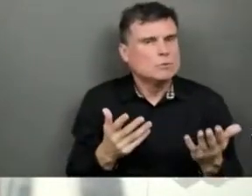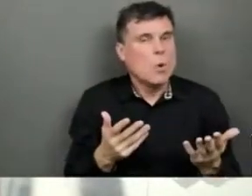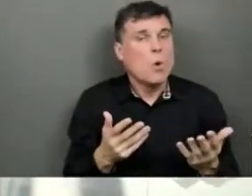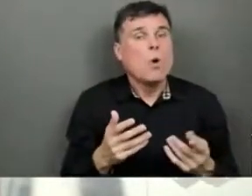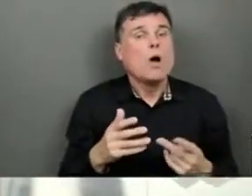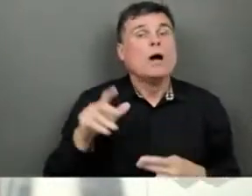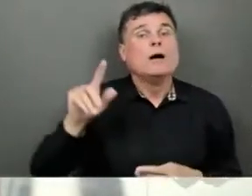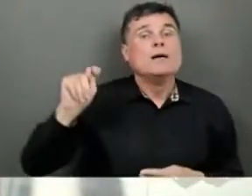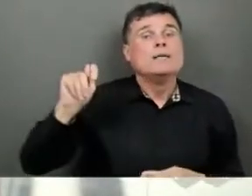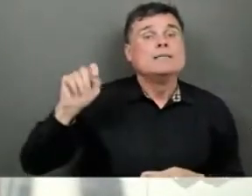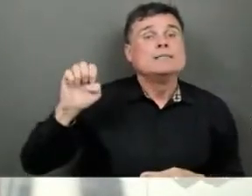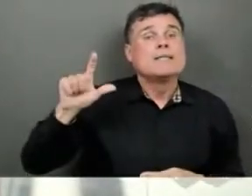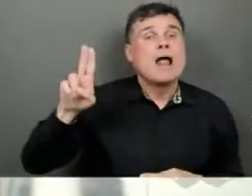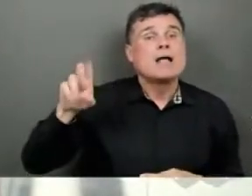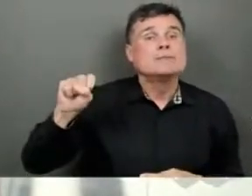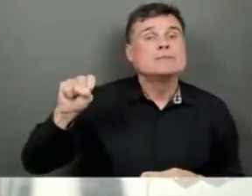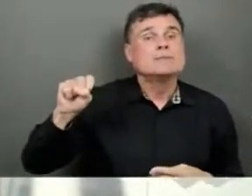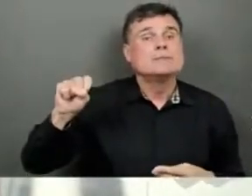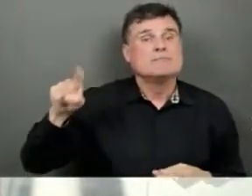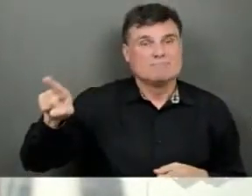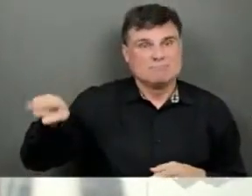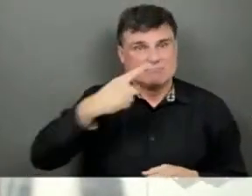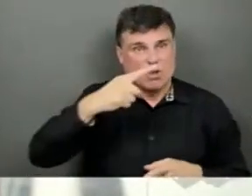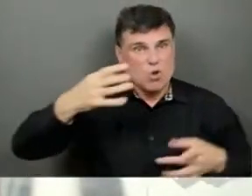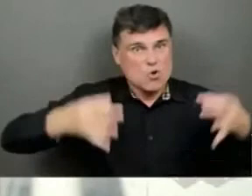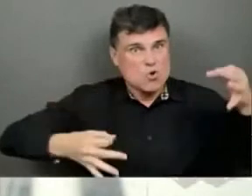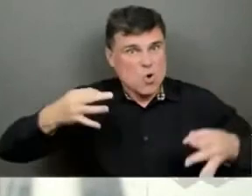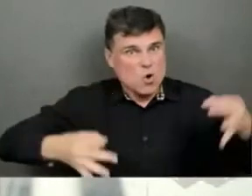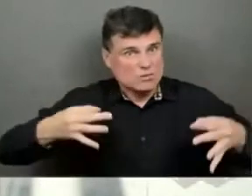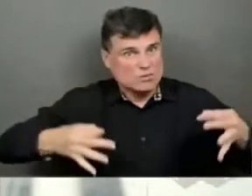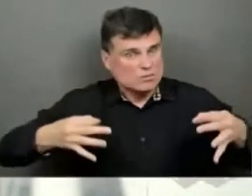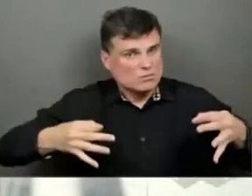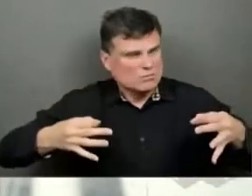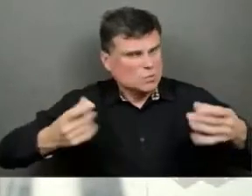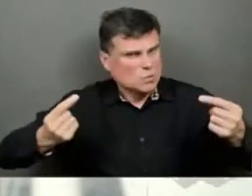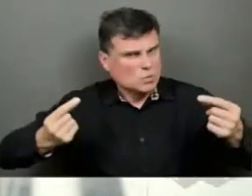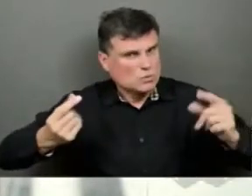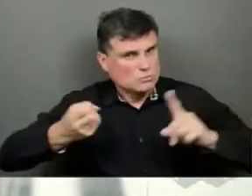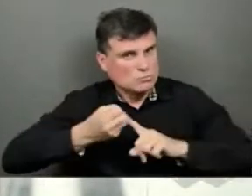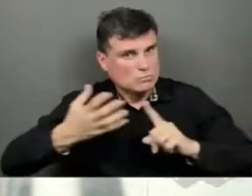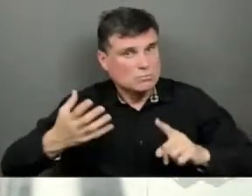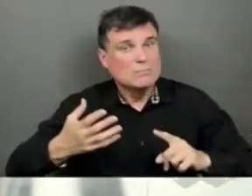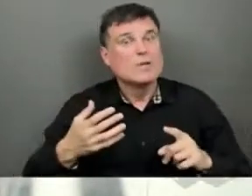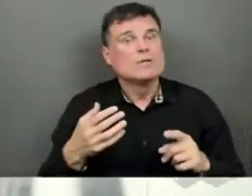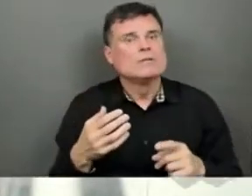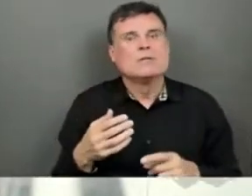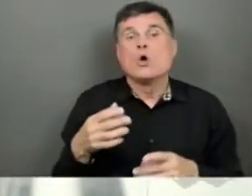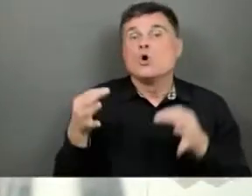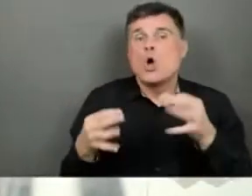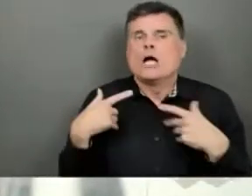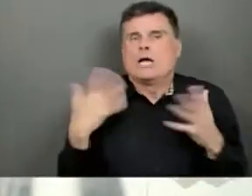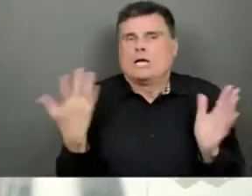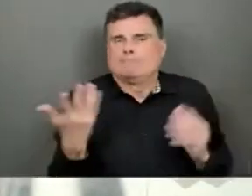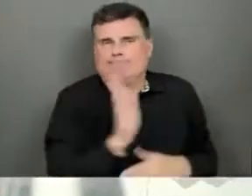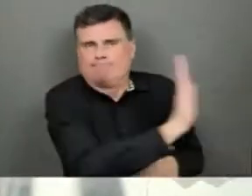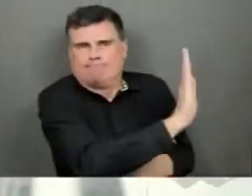With respect to the latter, it's a matter before the courts, and it's being worked out there. In terms of